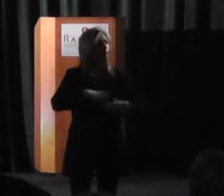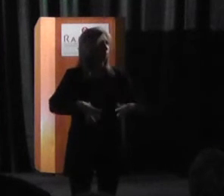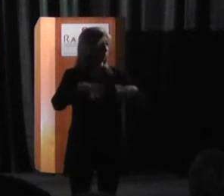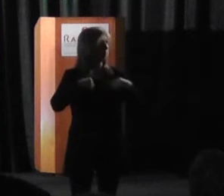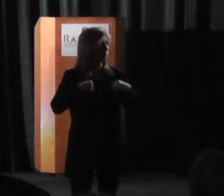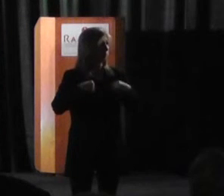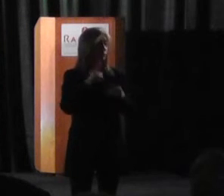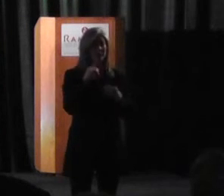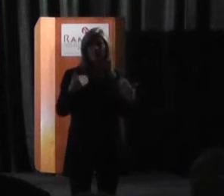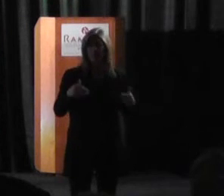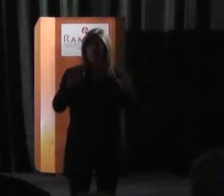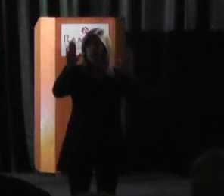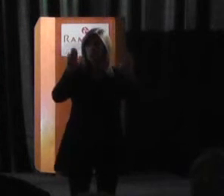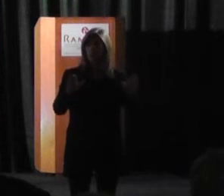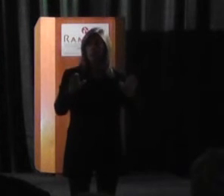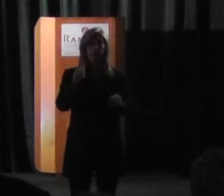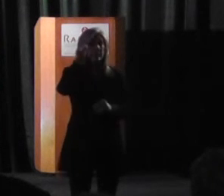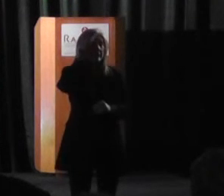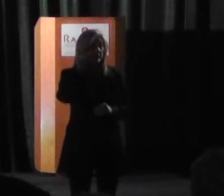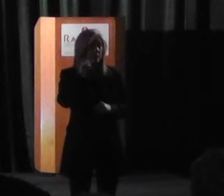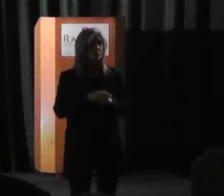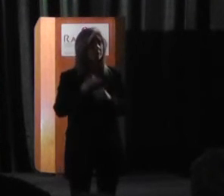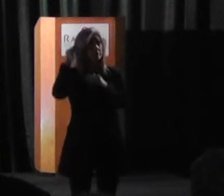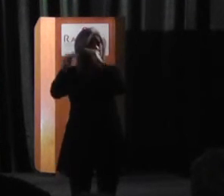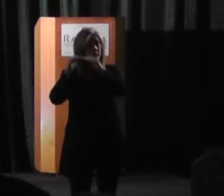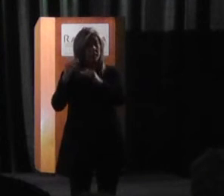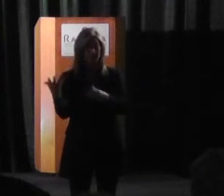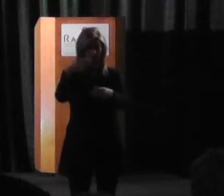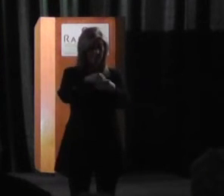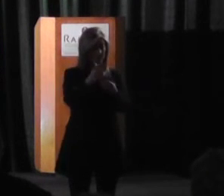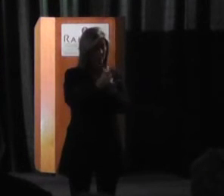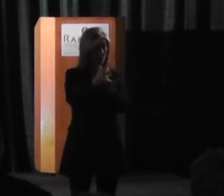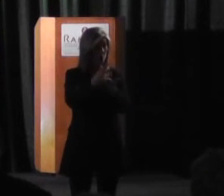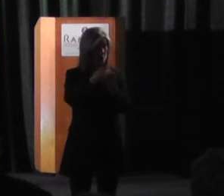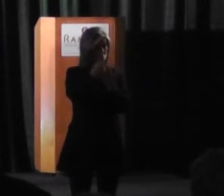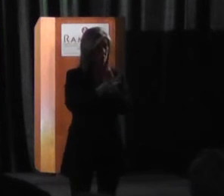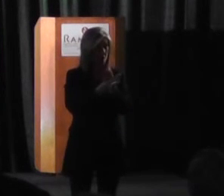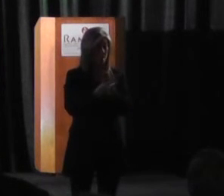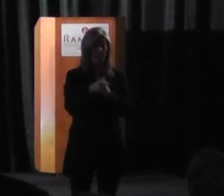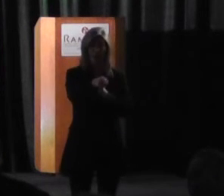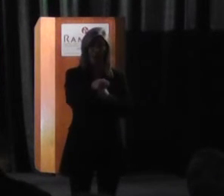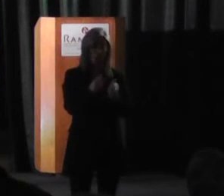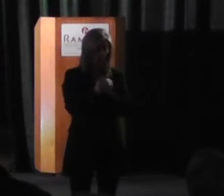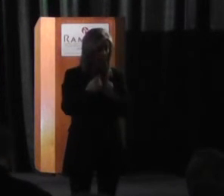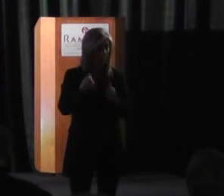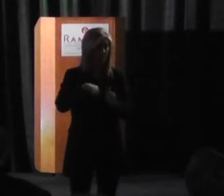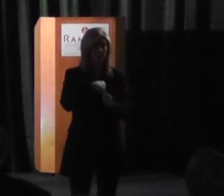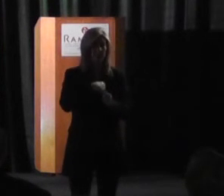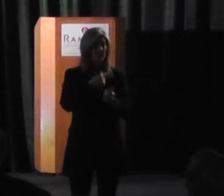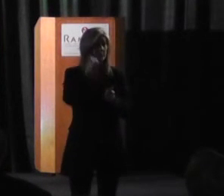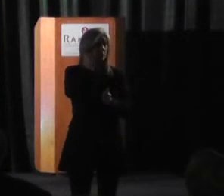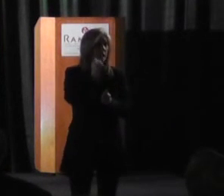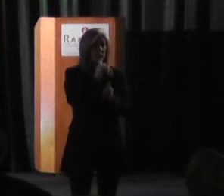have teens and adults come to our 3-week treatment programs. They spend all day with us for 3 weeks. And throughout